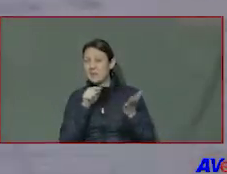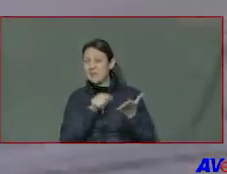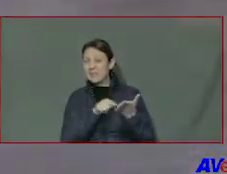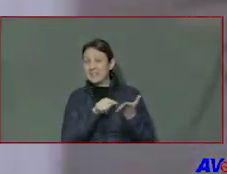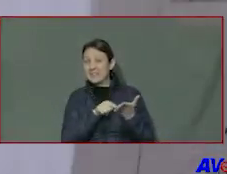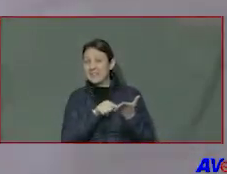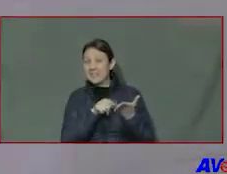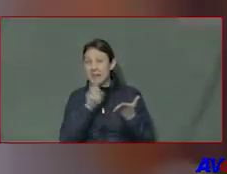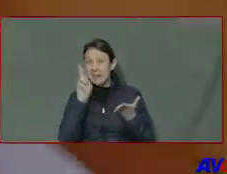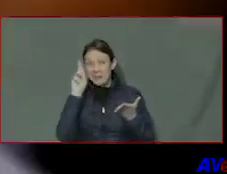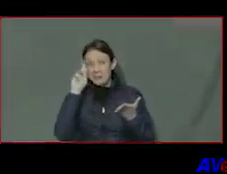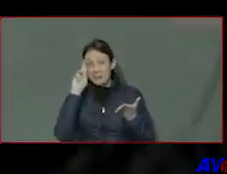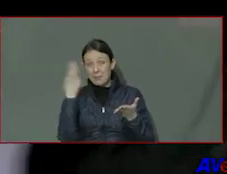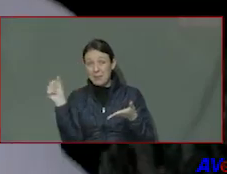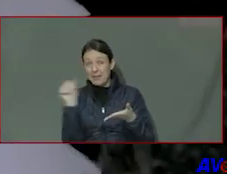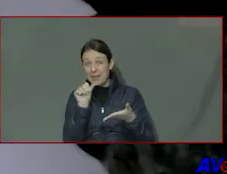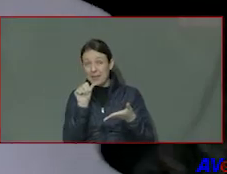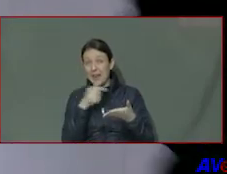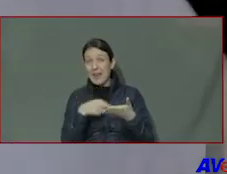these notes,